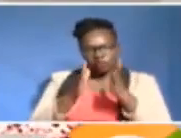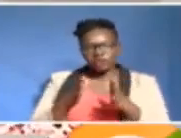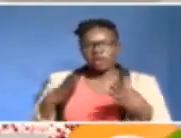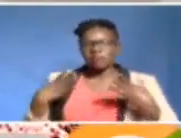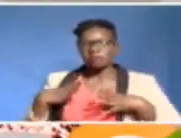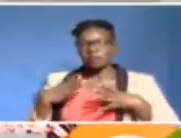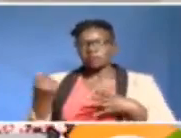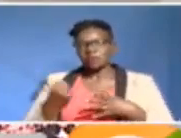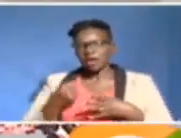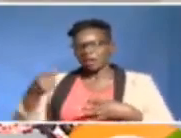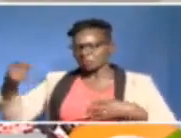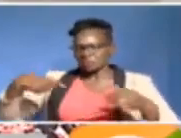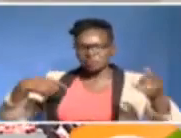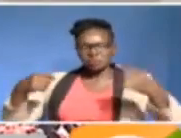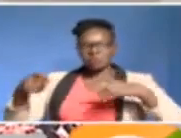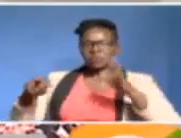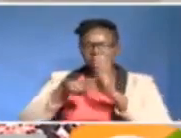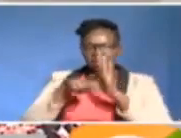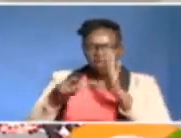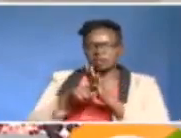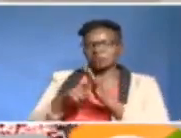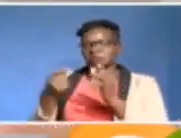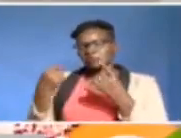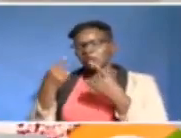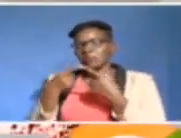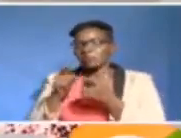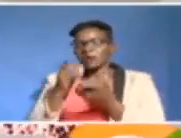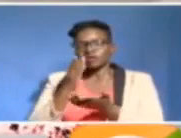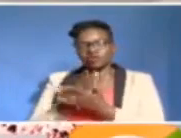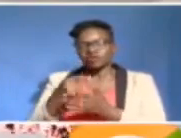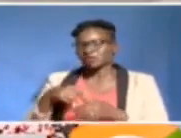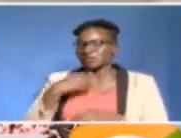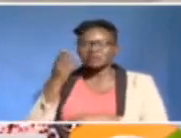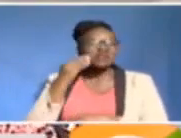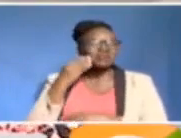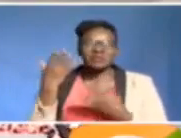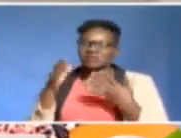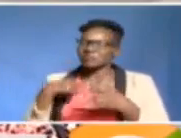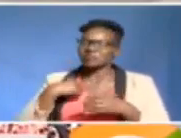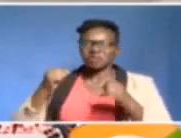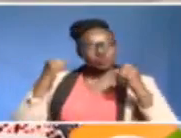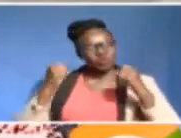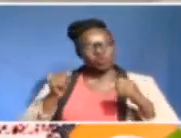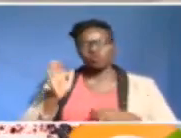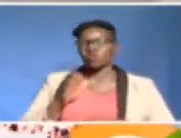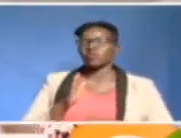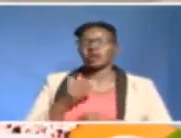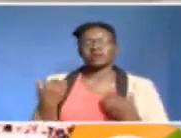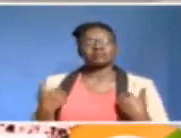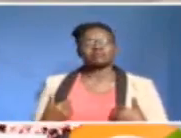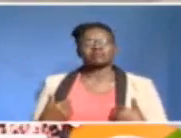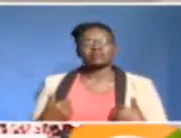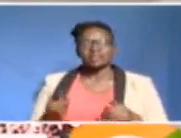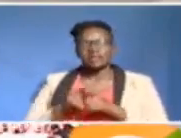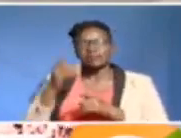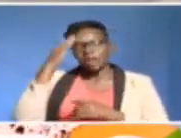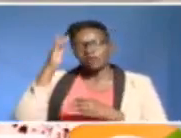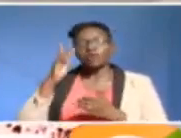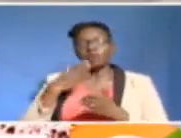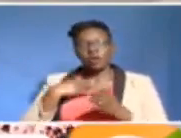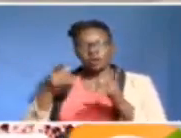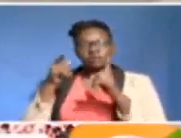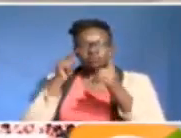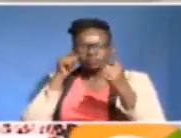send me this. But you know what? I've been through this. I'm a strong woman. And I know what I want in life, and I'm